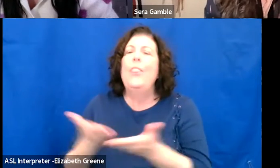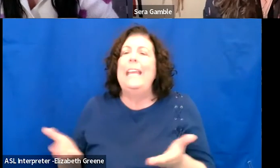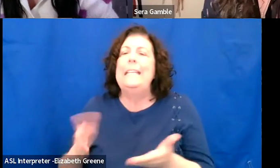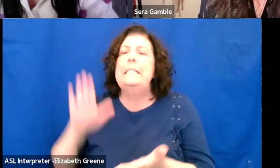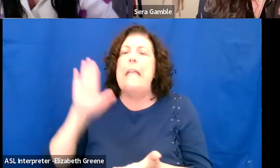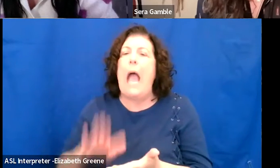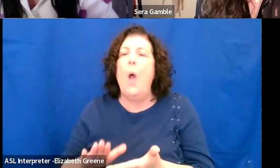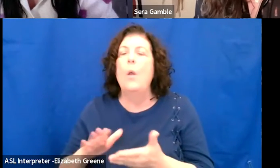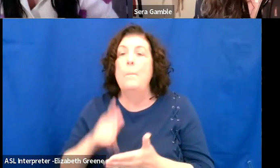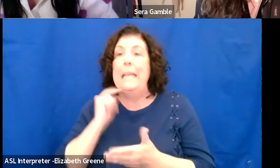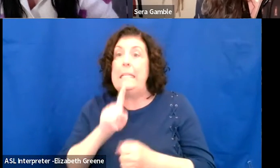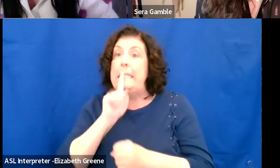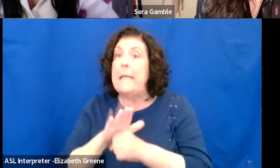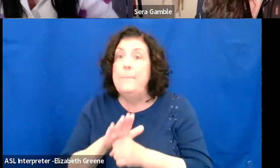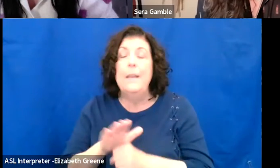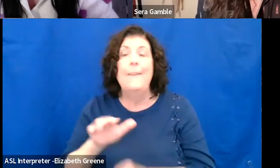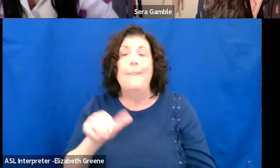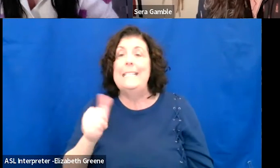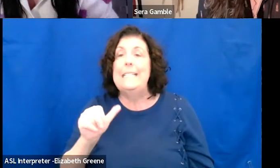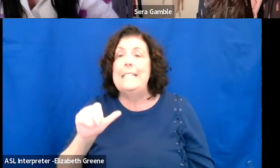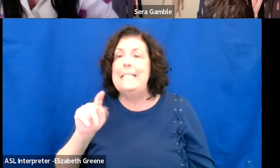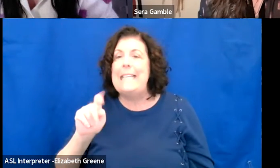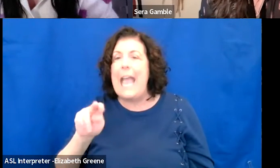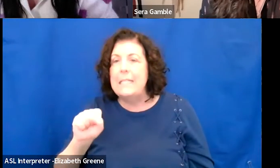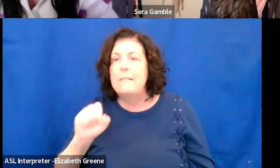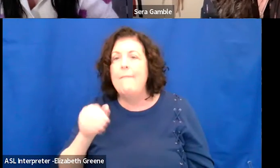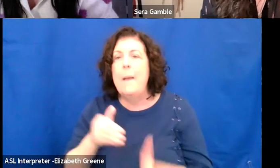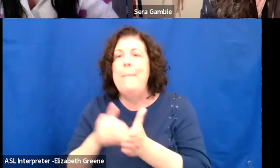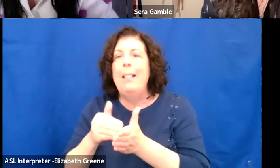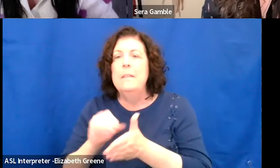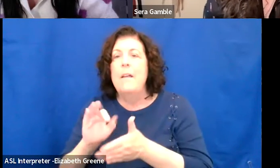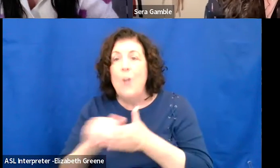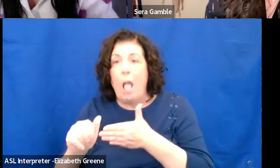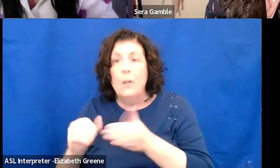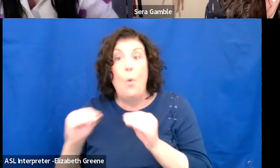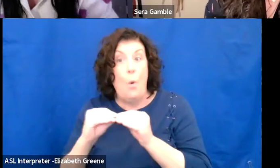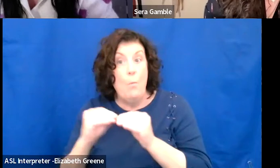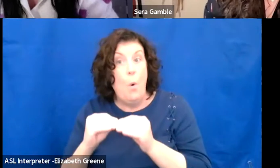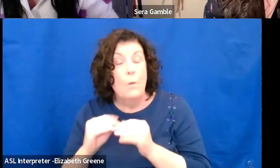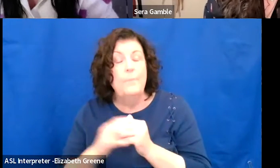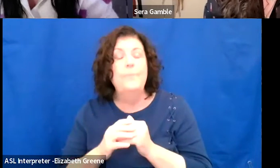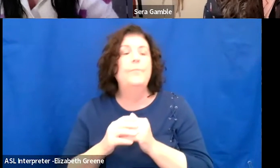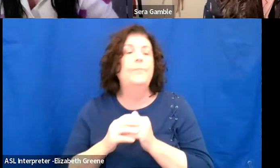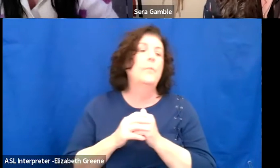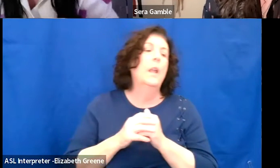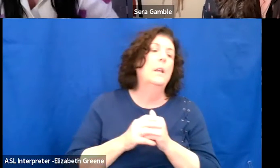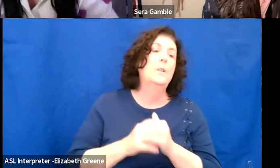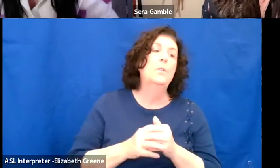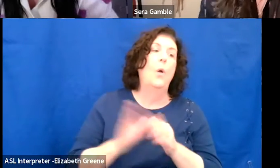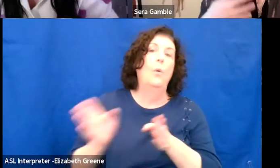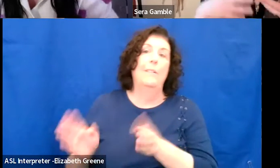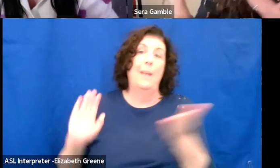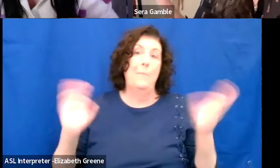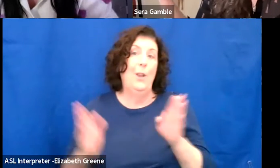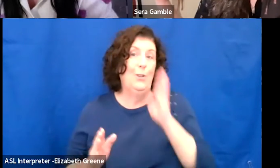of tens of millions of dollars to make a season of TV and or more. And straight to series is,